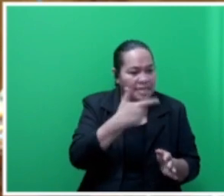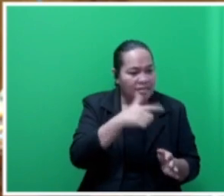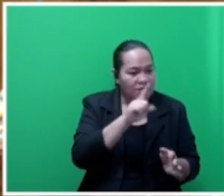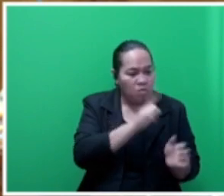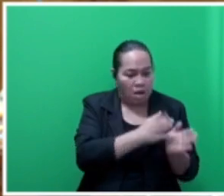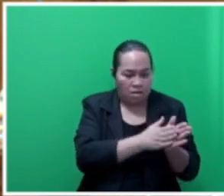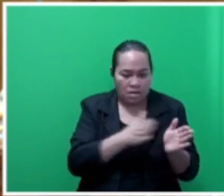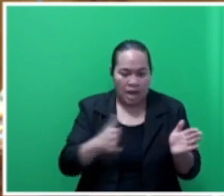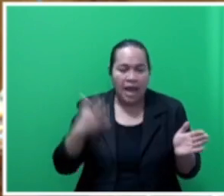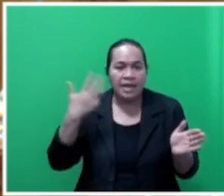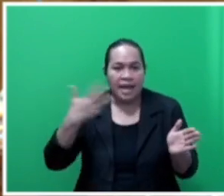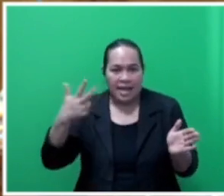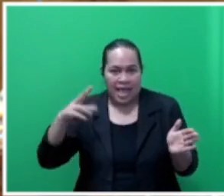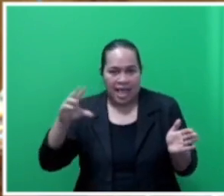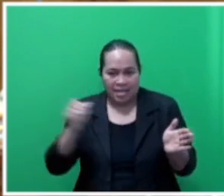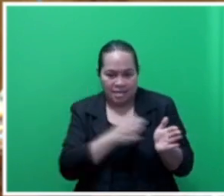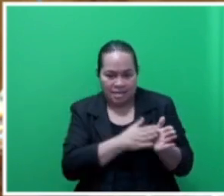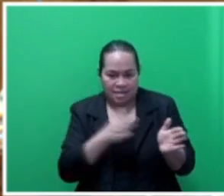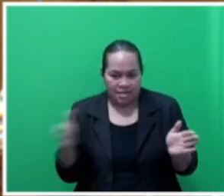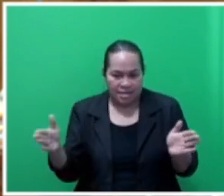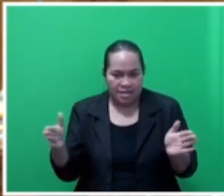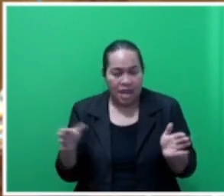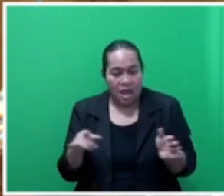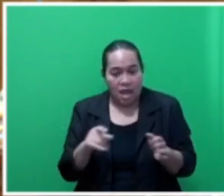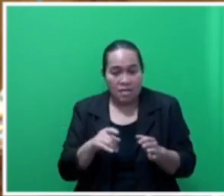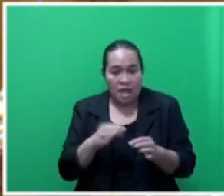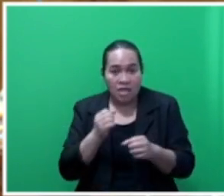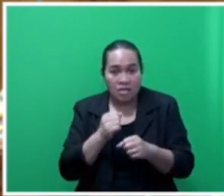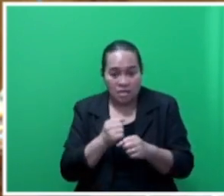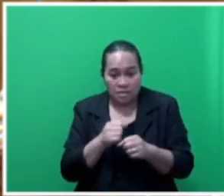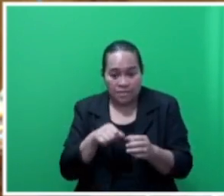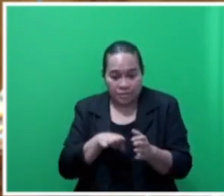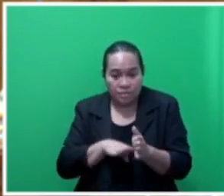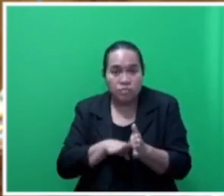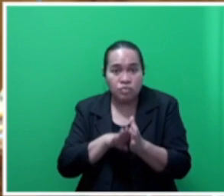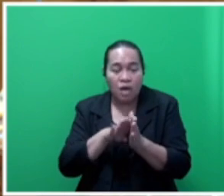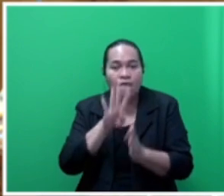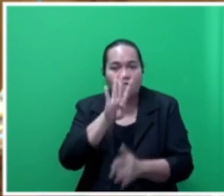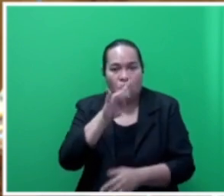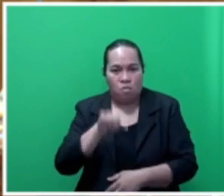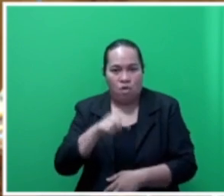1980, which was around 4.8%.